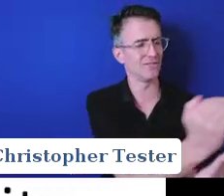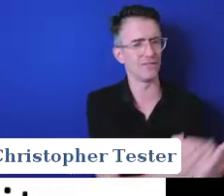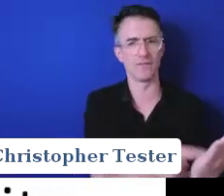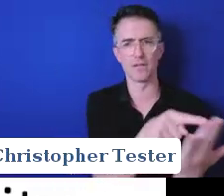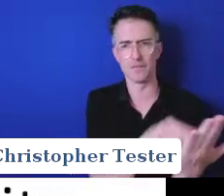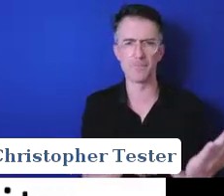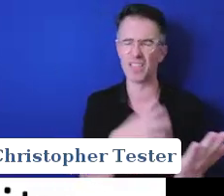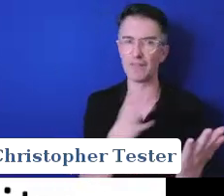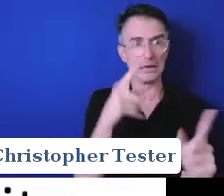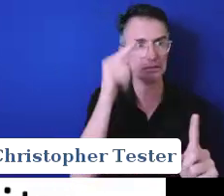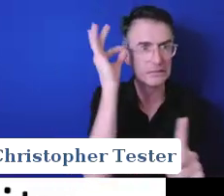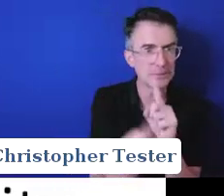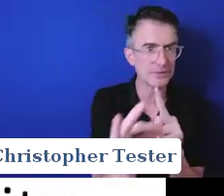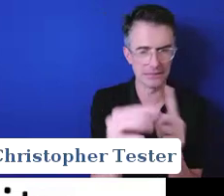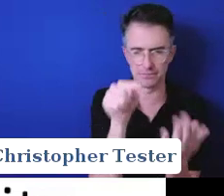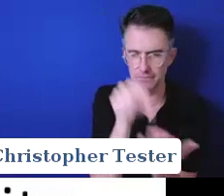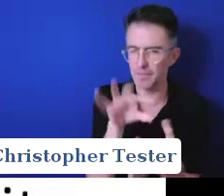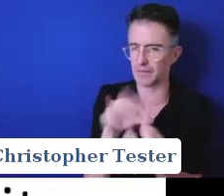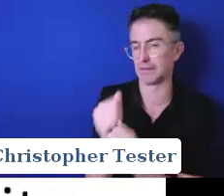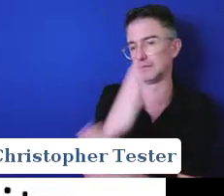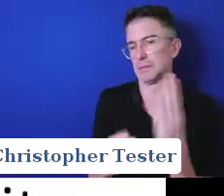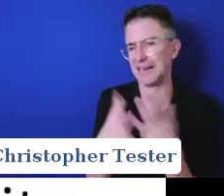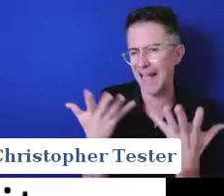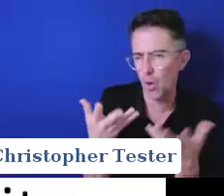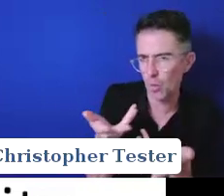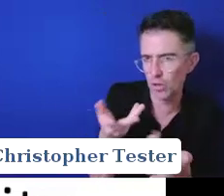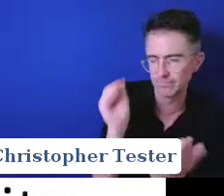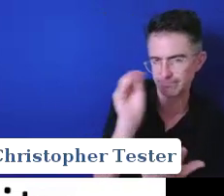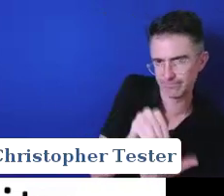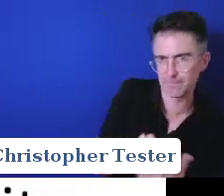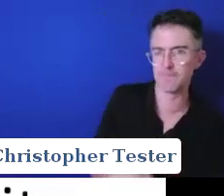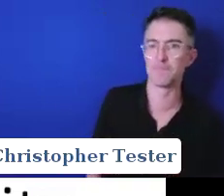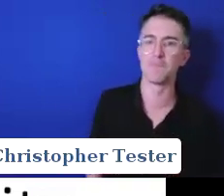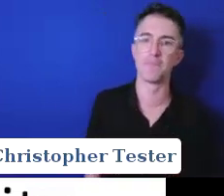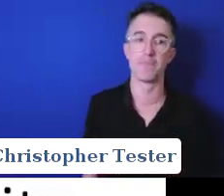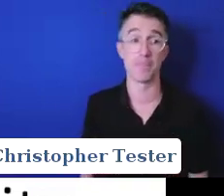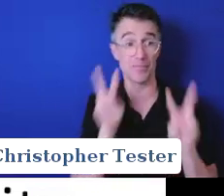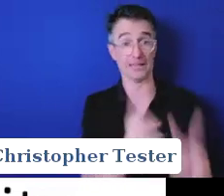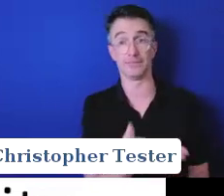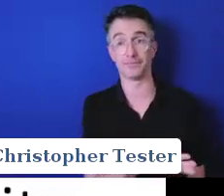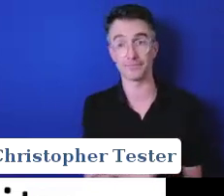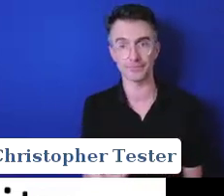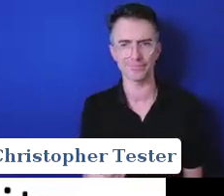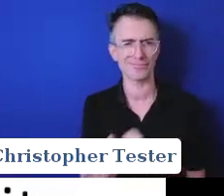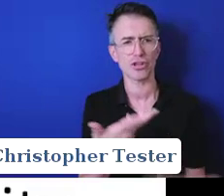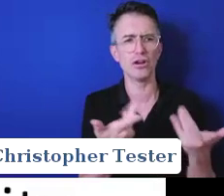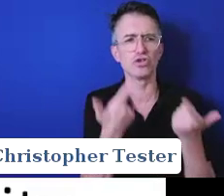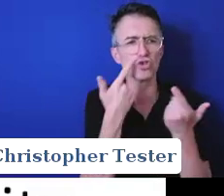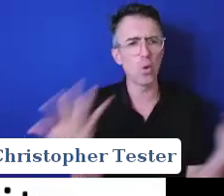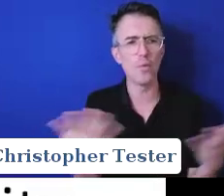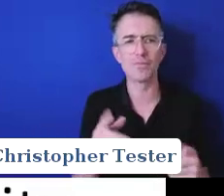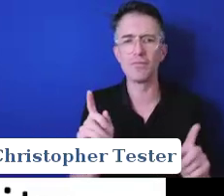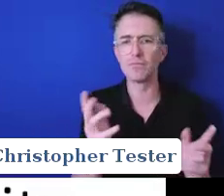following charts shows the percentage of type and degrees of disability. We notice that